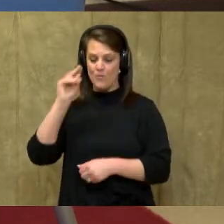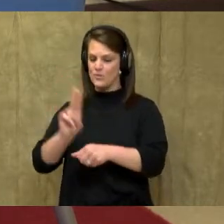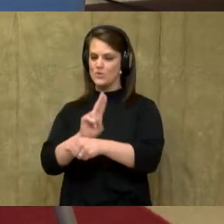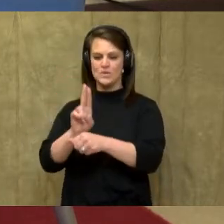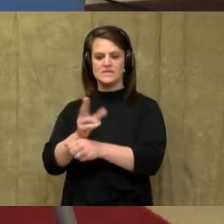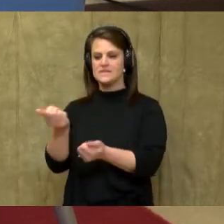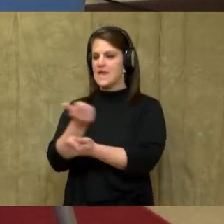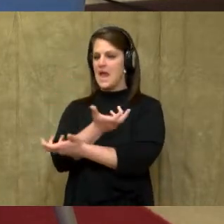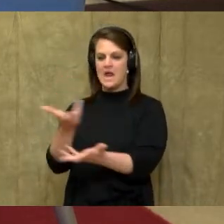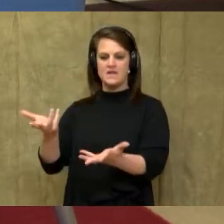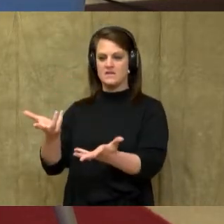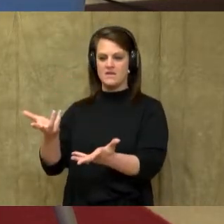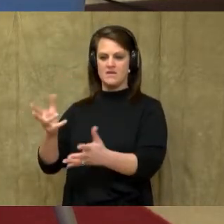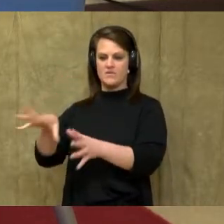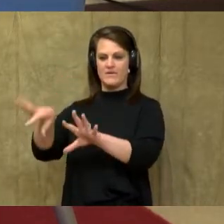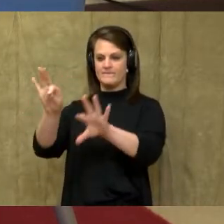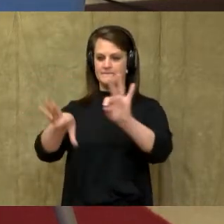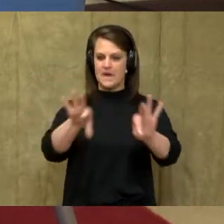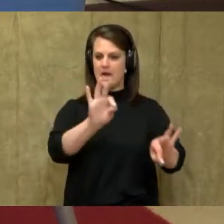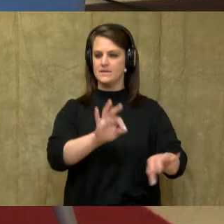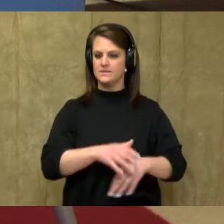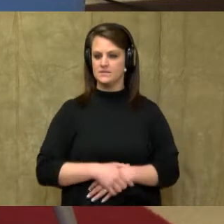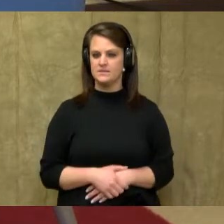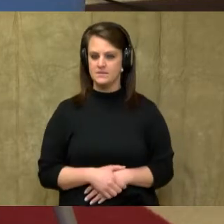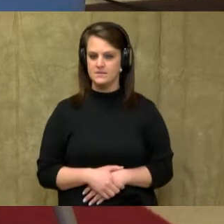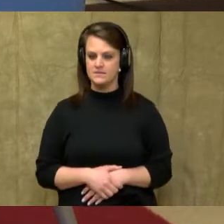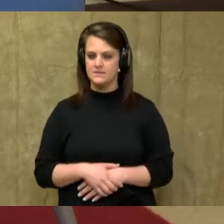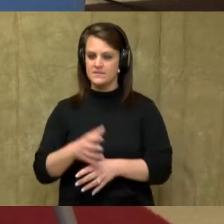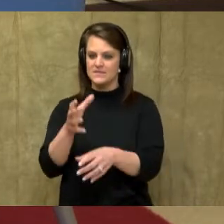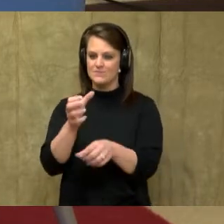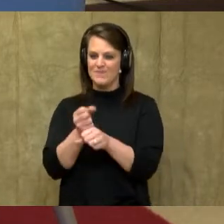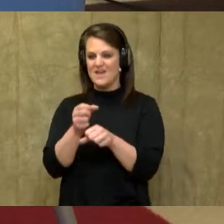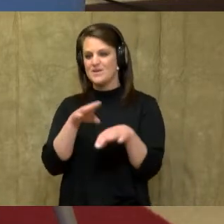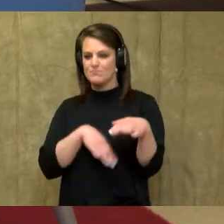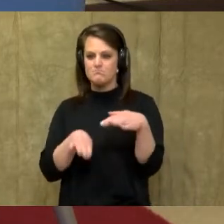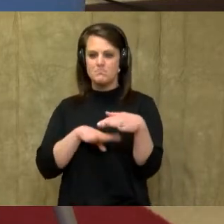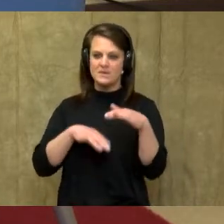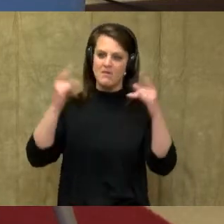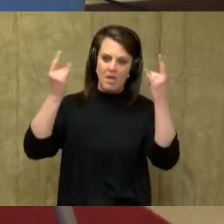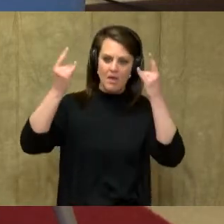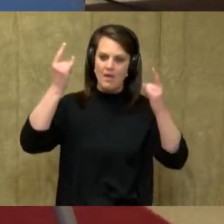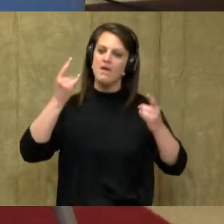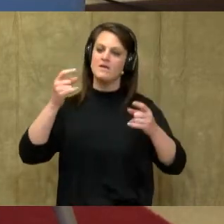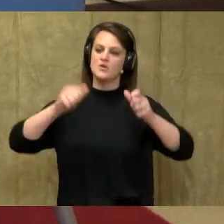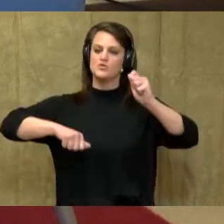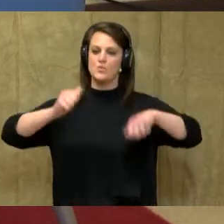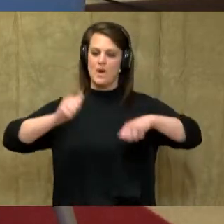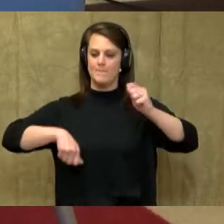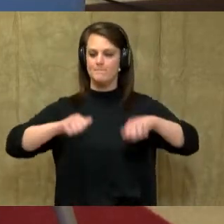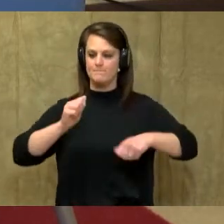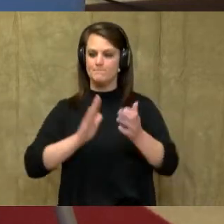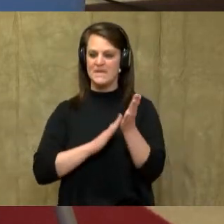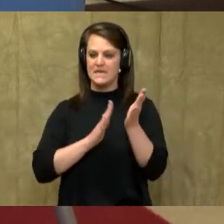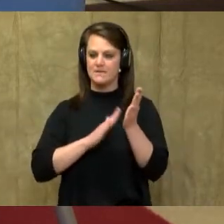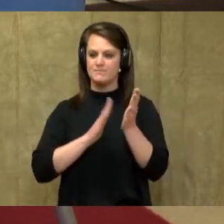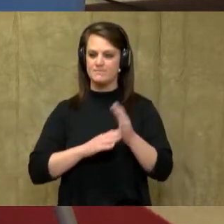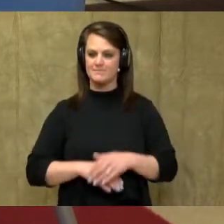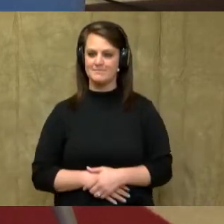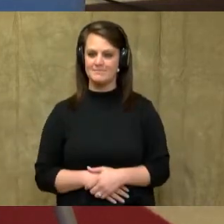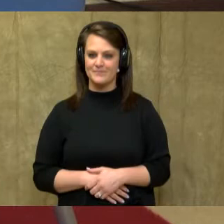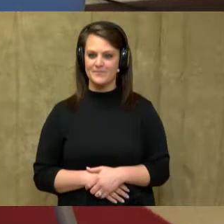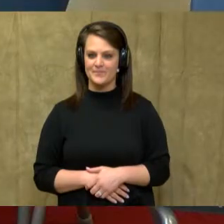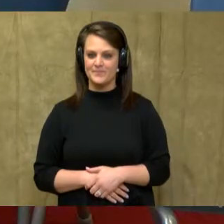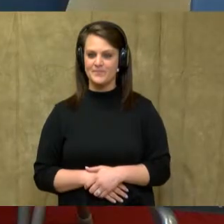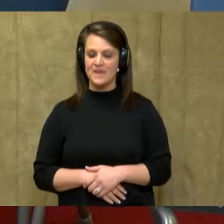can use anything you've got laying around the house to make a basic rock and roll drum beat. Well, we